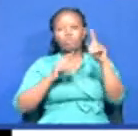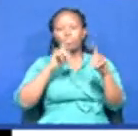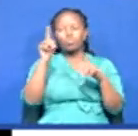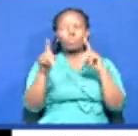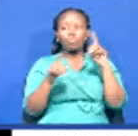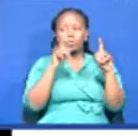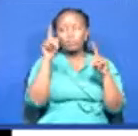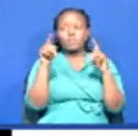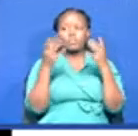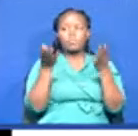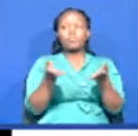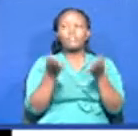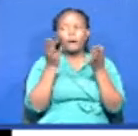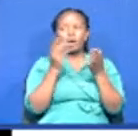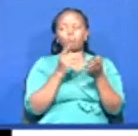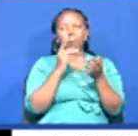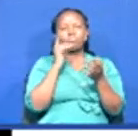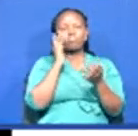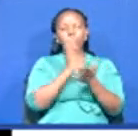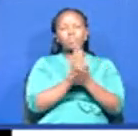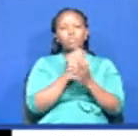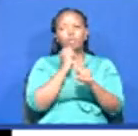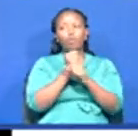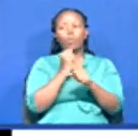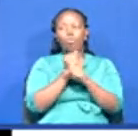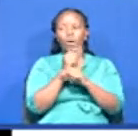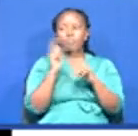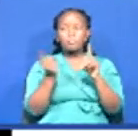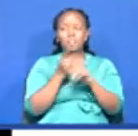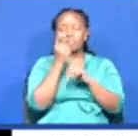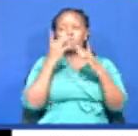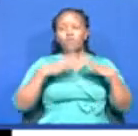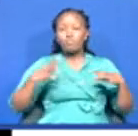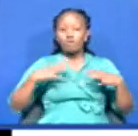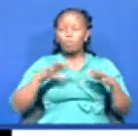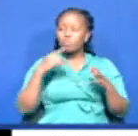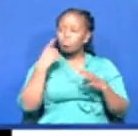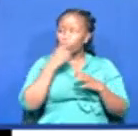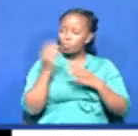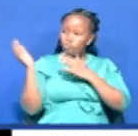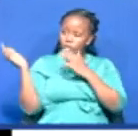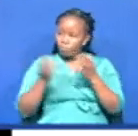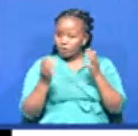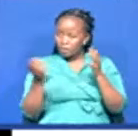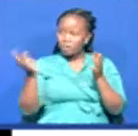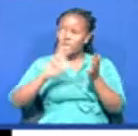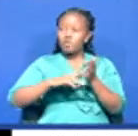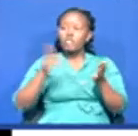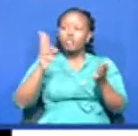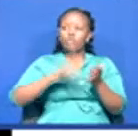work begins for importers to register their IP and, of course, to